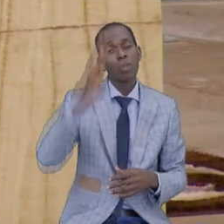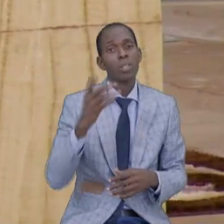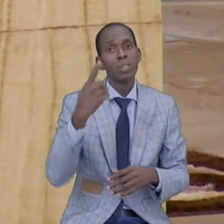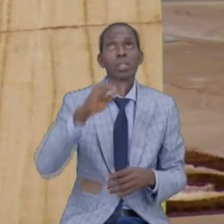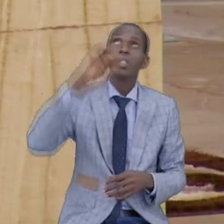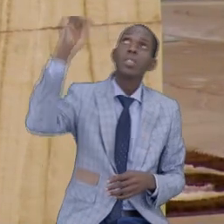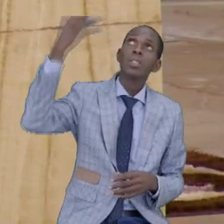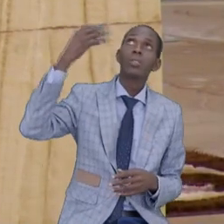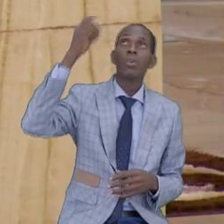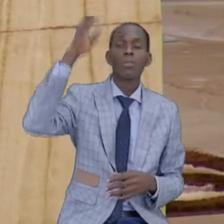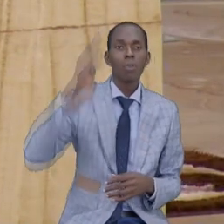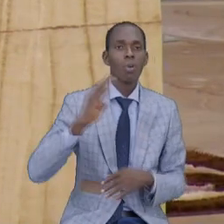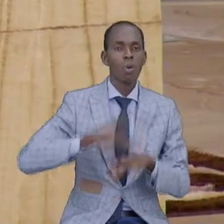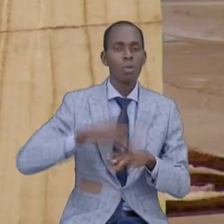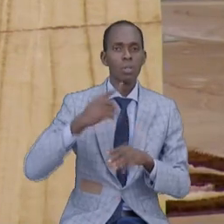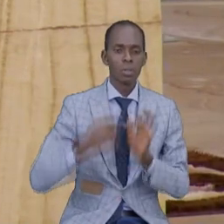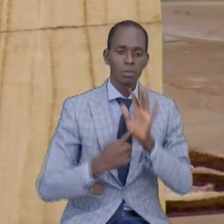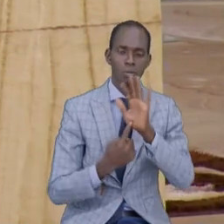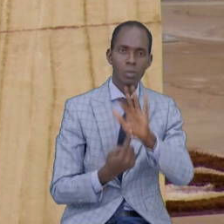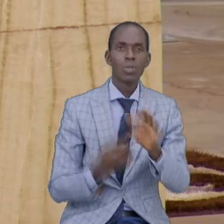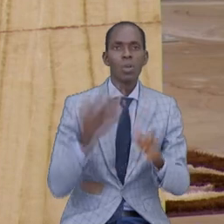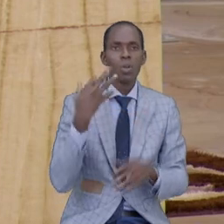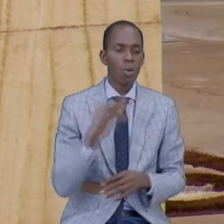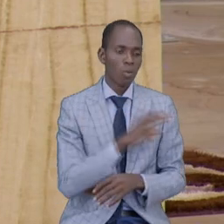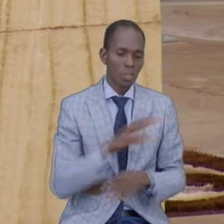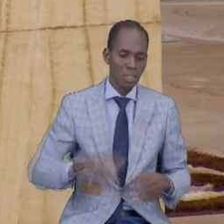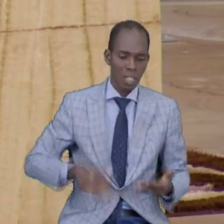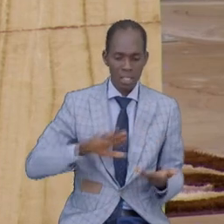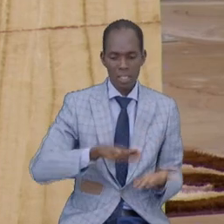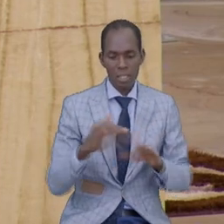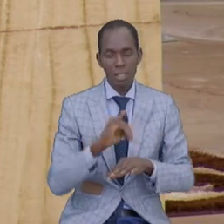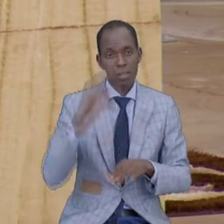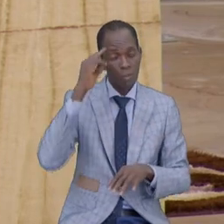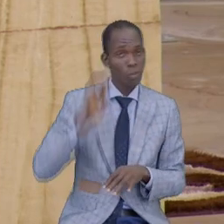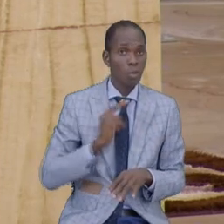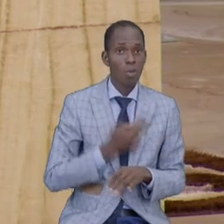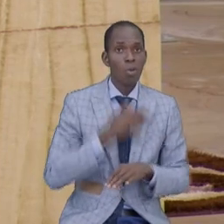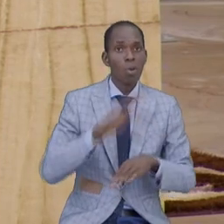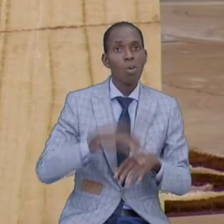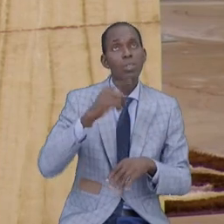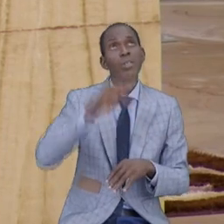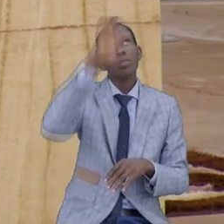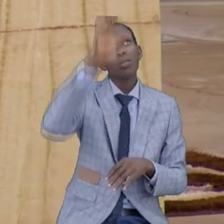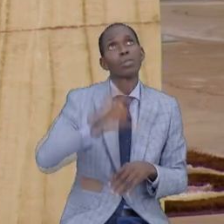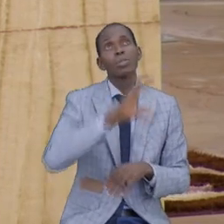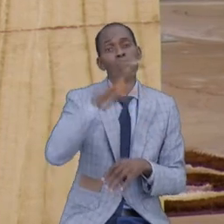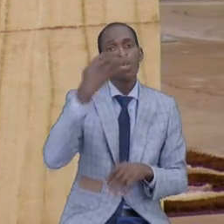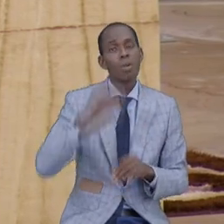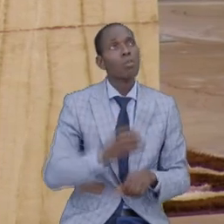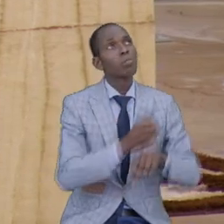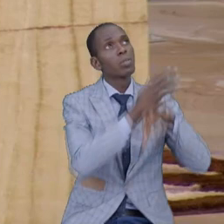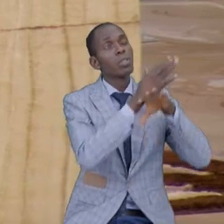the revelation of Christ dying for us on the cross of Calvary, though